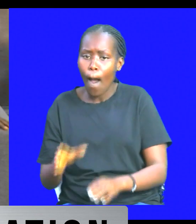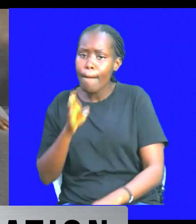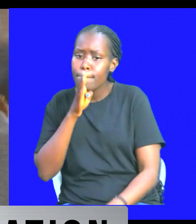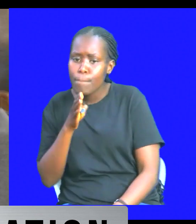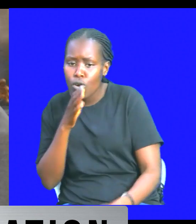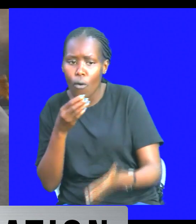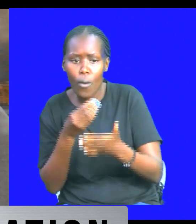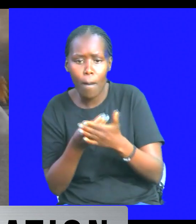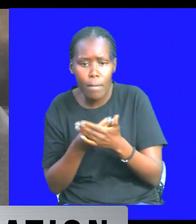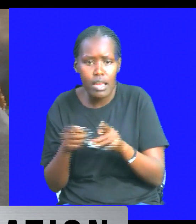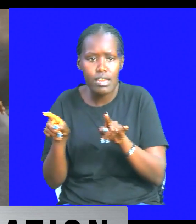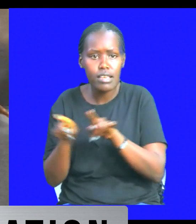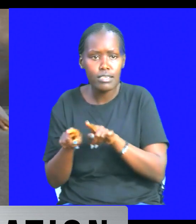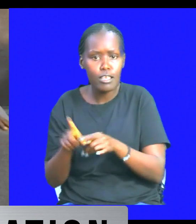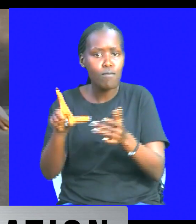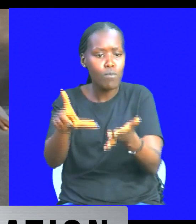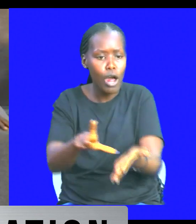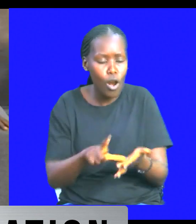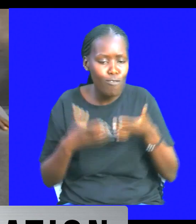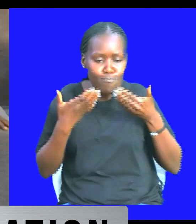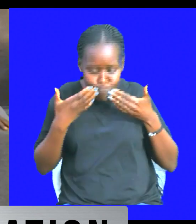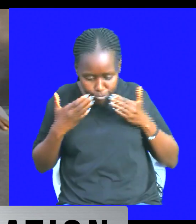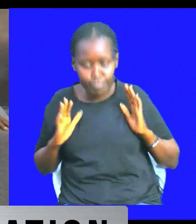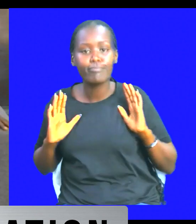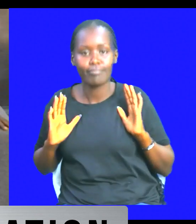na kukopa pesa itaisha. Yes.